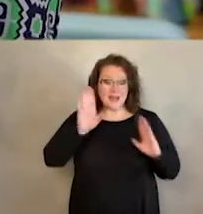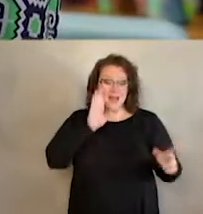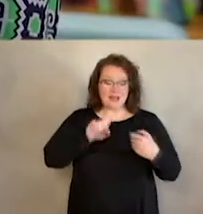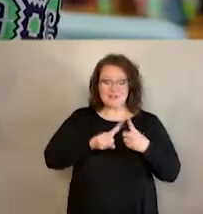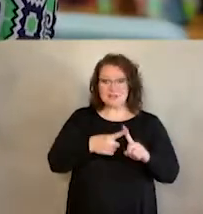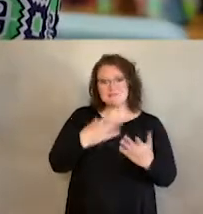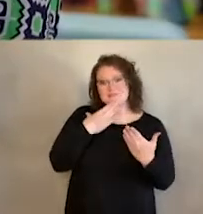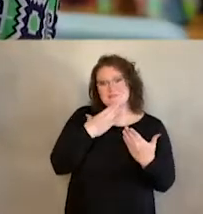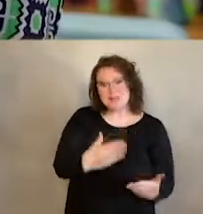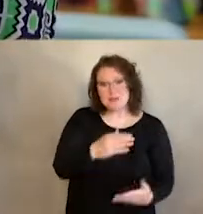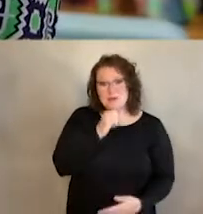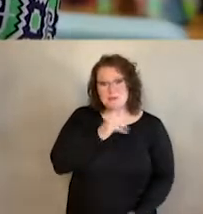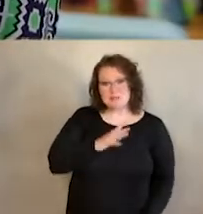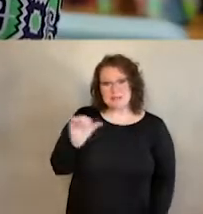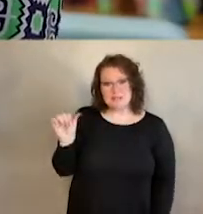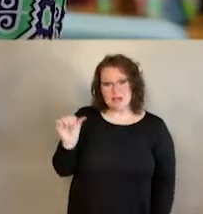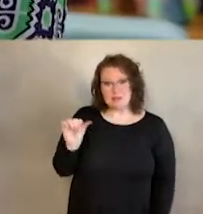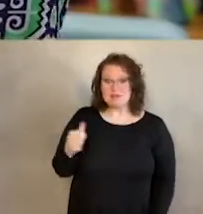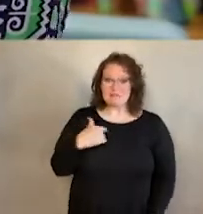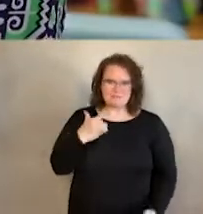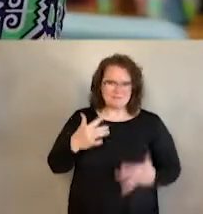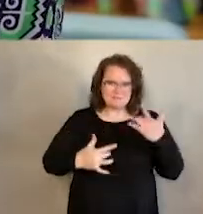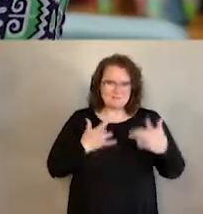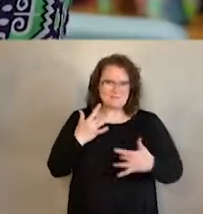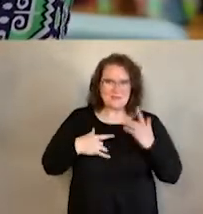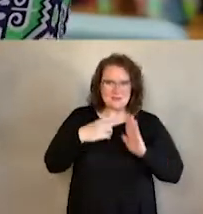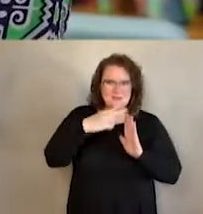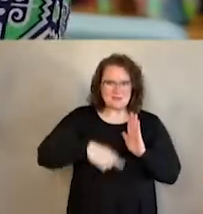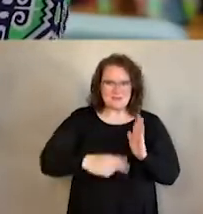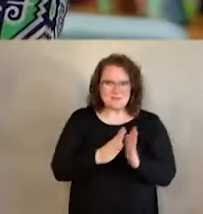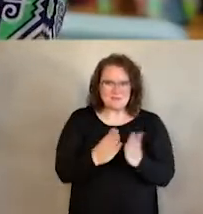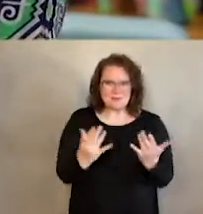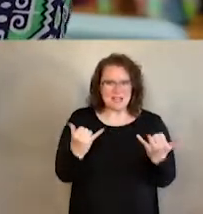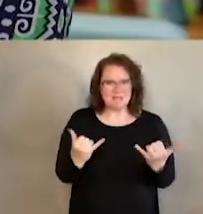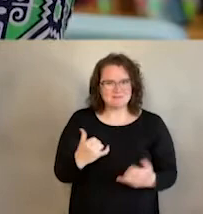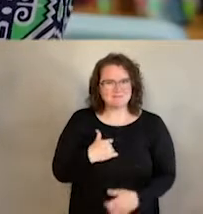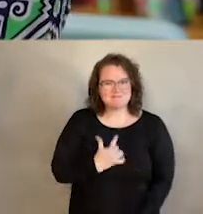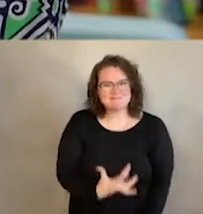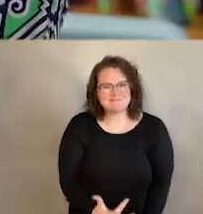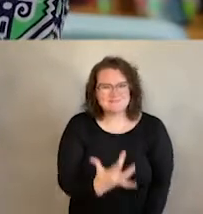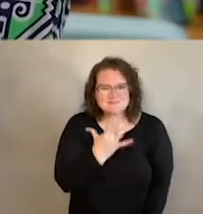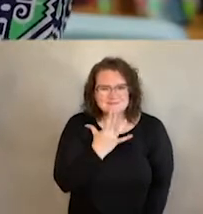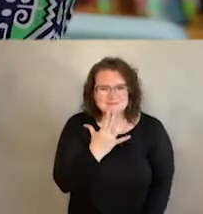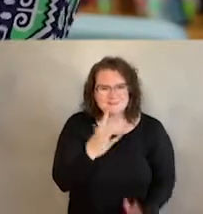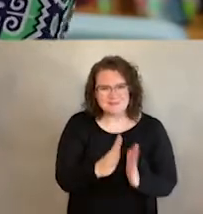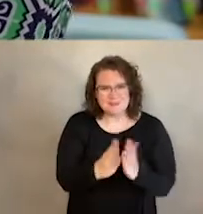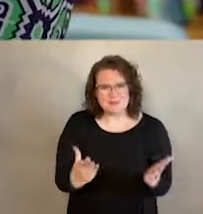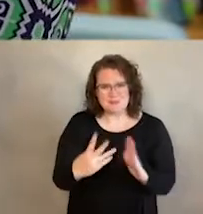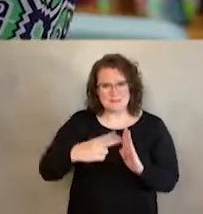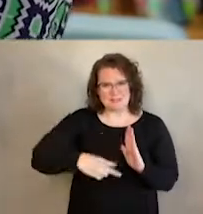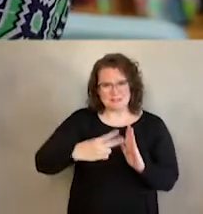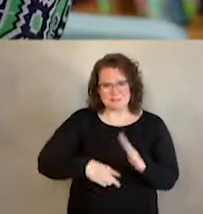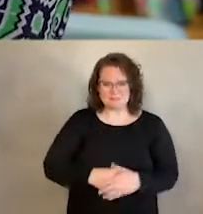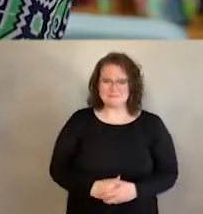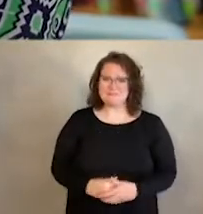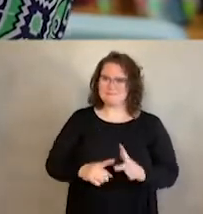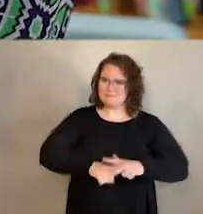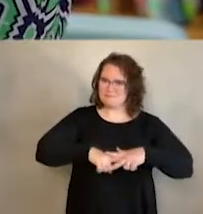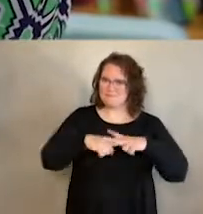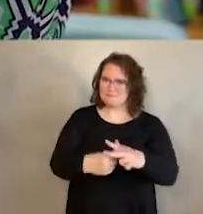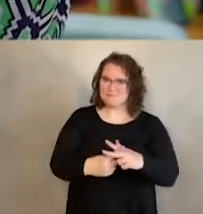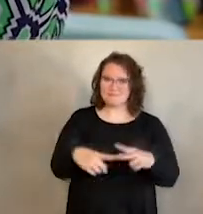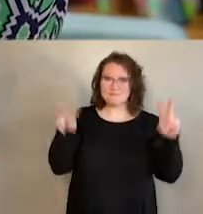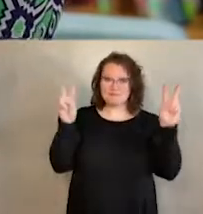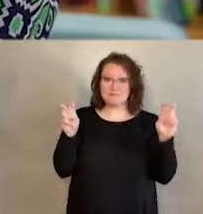Hi friends, thank you Miss Ashley so much. I'm so excited to read with you today. This is one of my very favorite books to read. So let's get